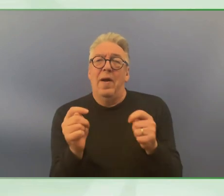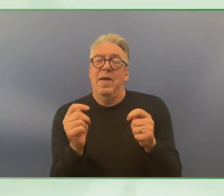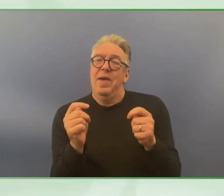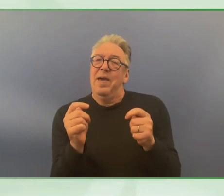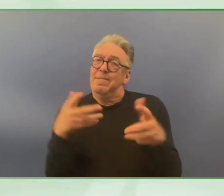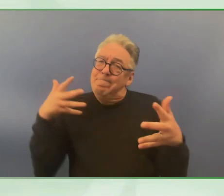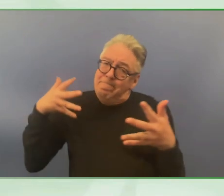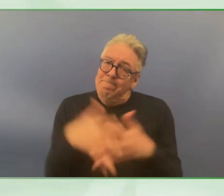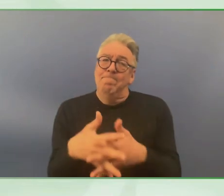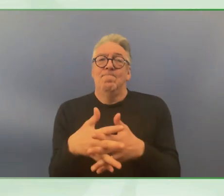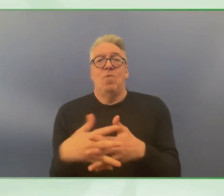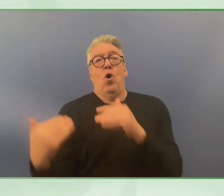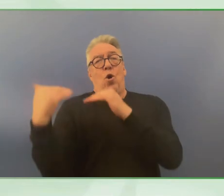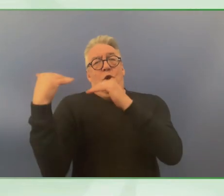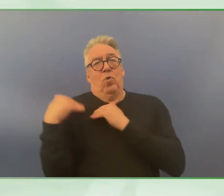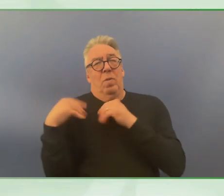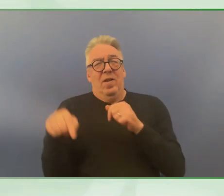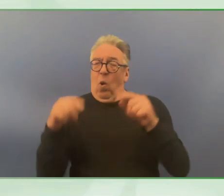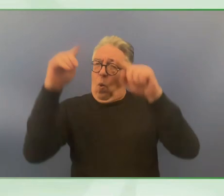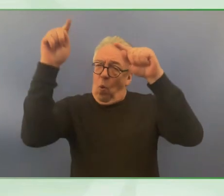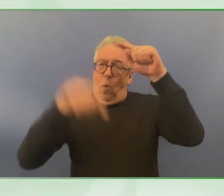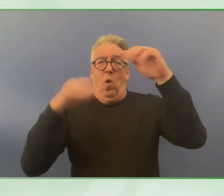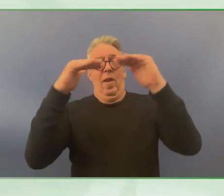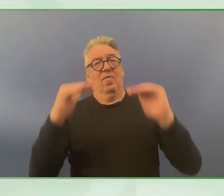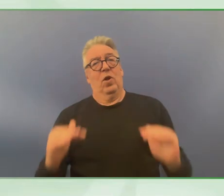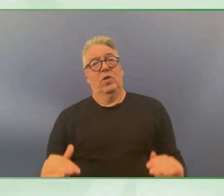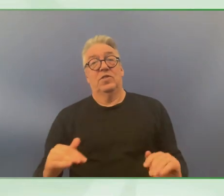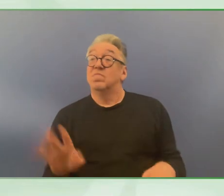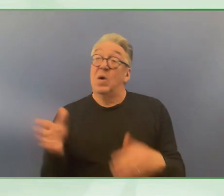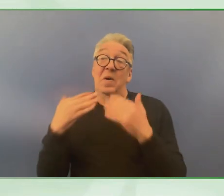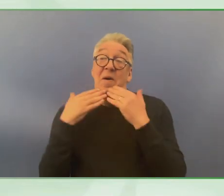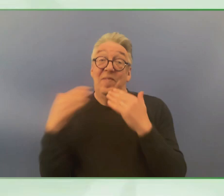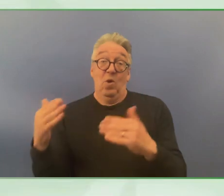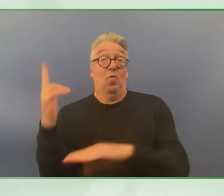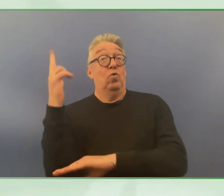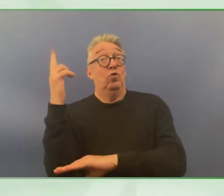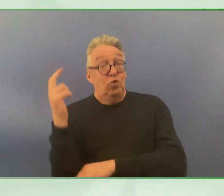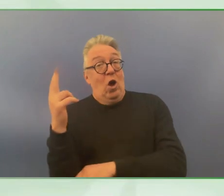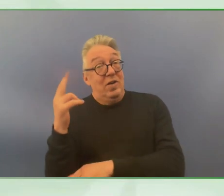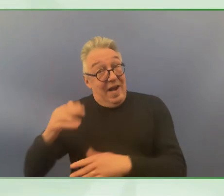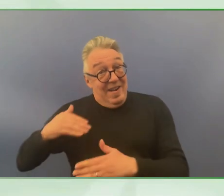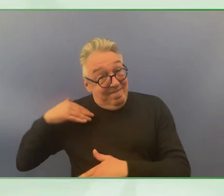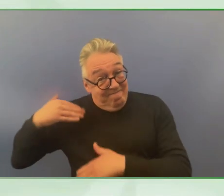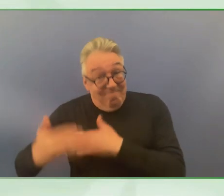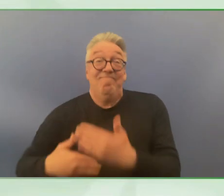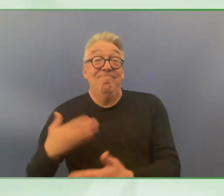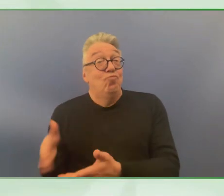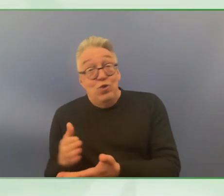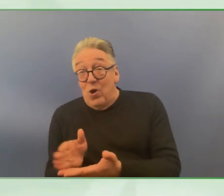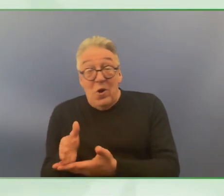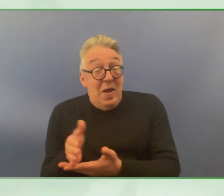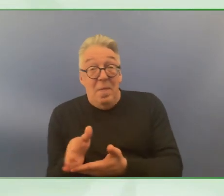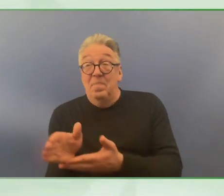organization. Thanks for sharing that. I think starting the journey and getting there and having your commitment